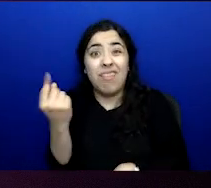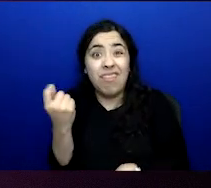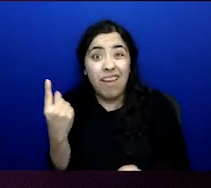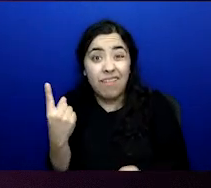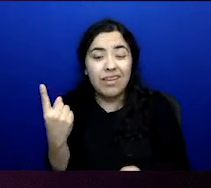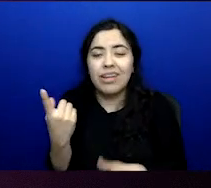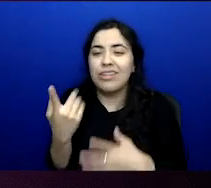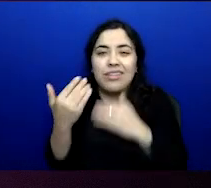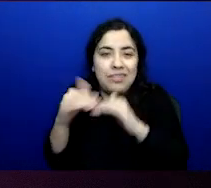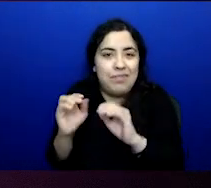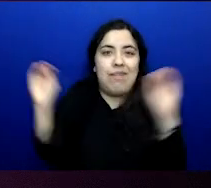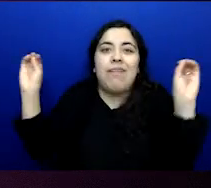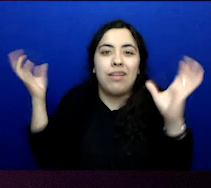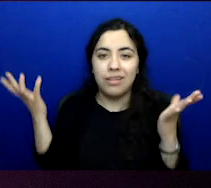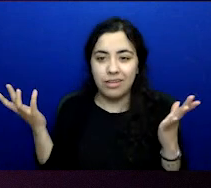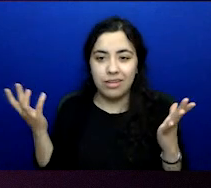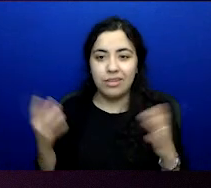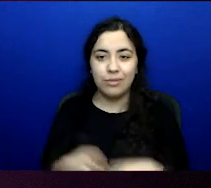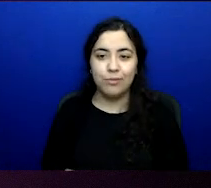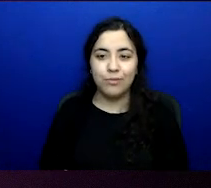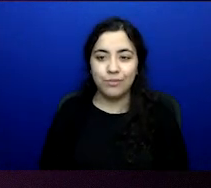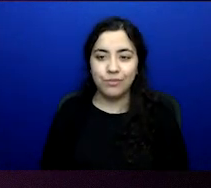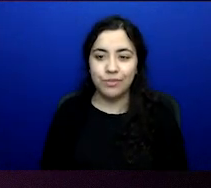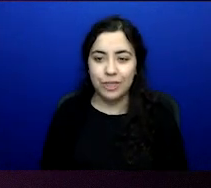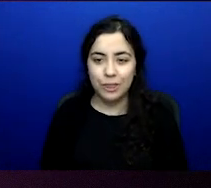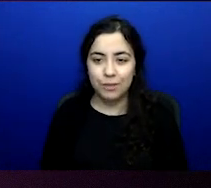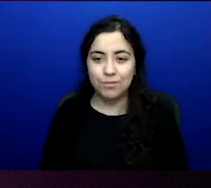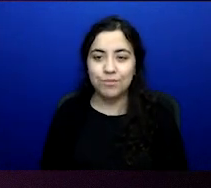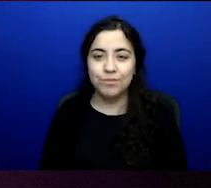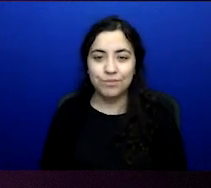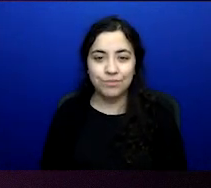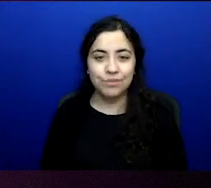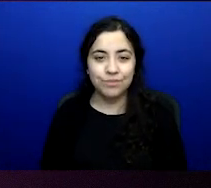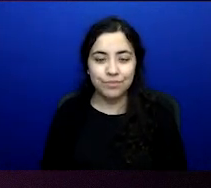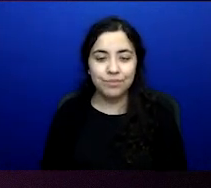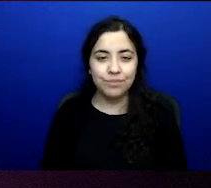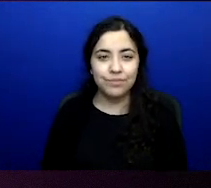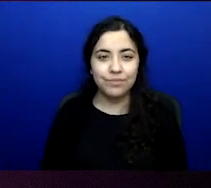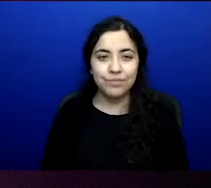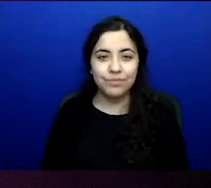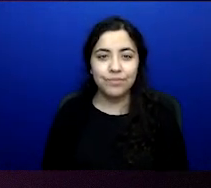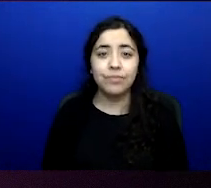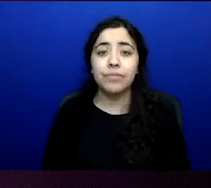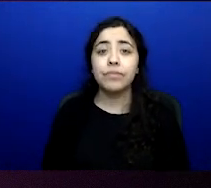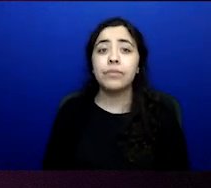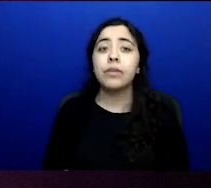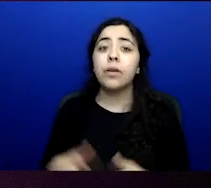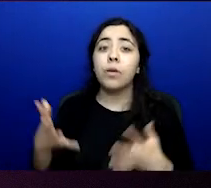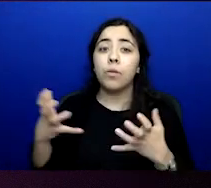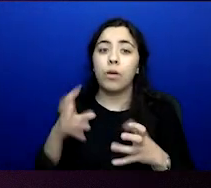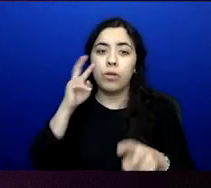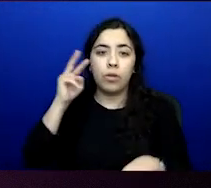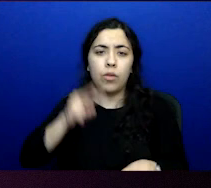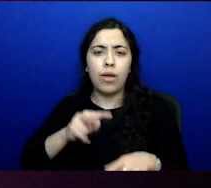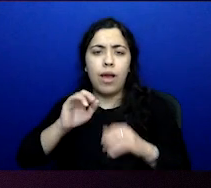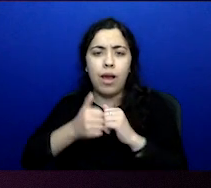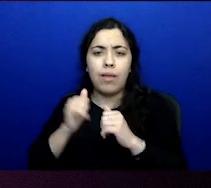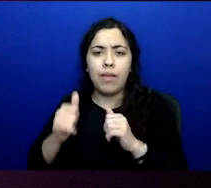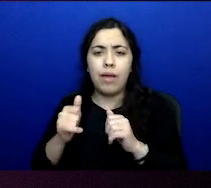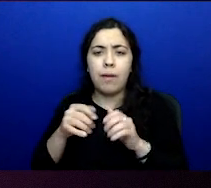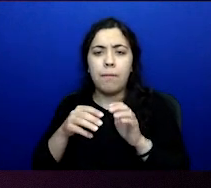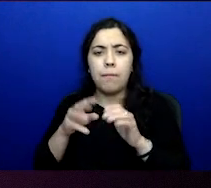how we modular pipeline pipeline that will define the state of